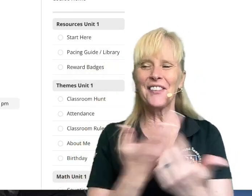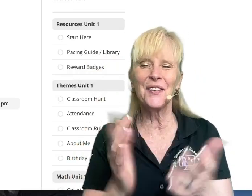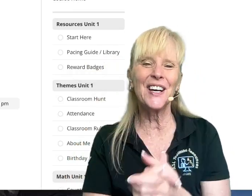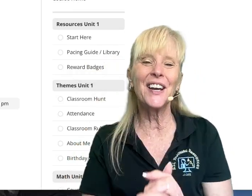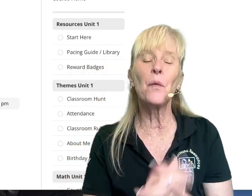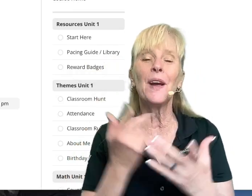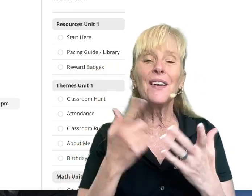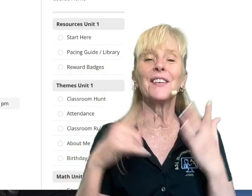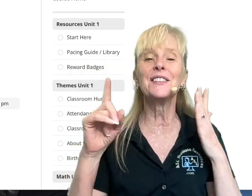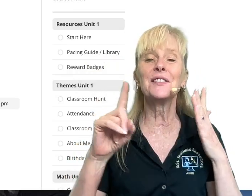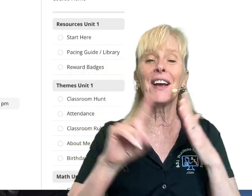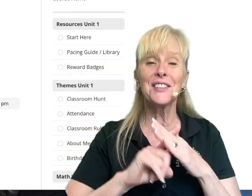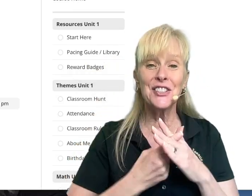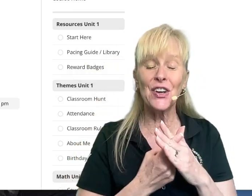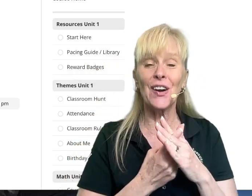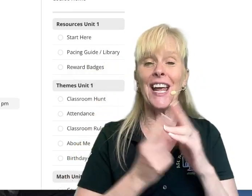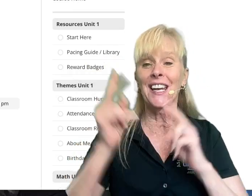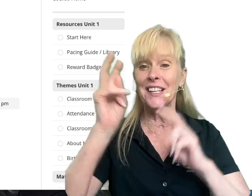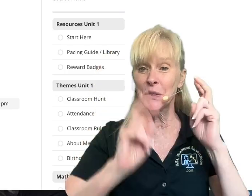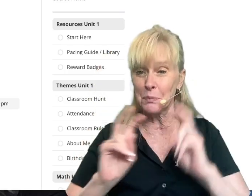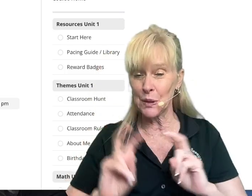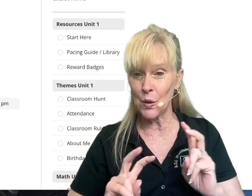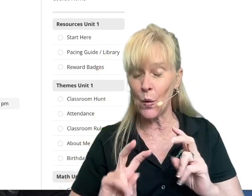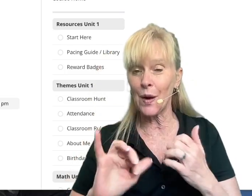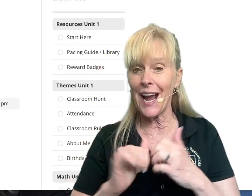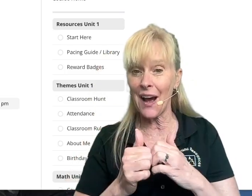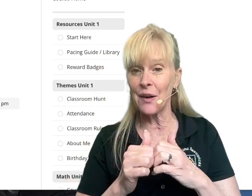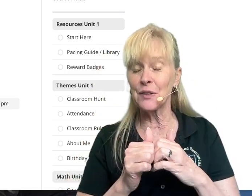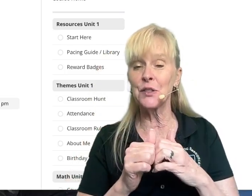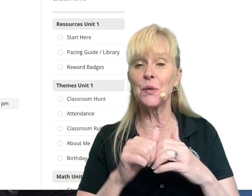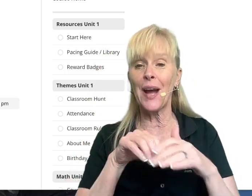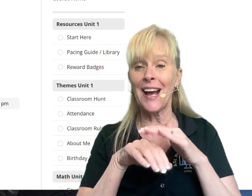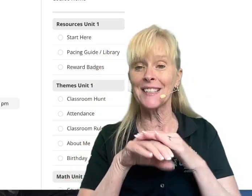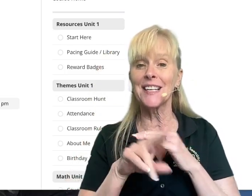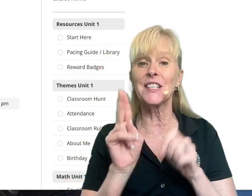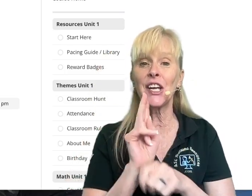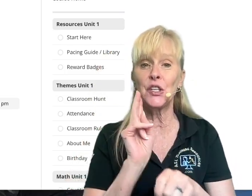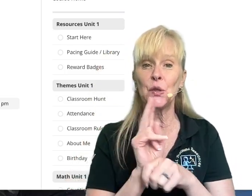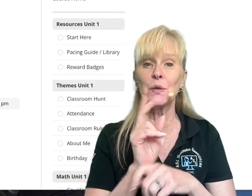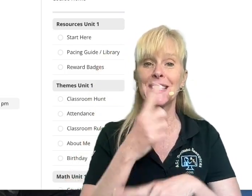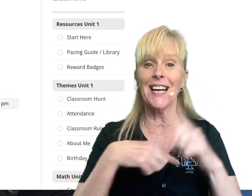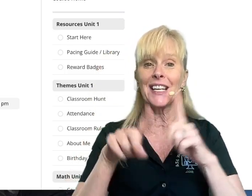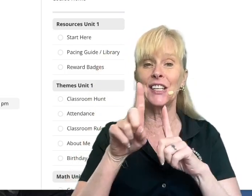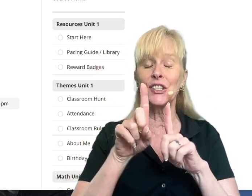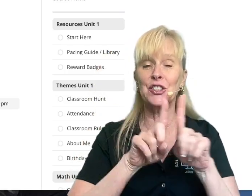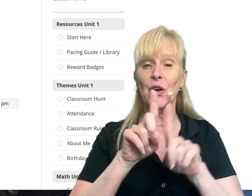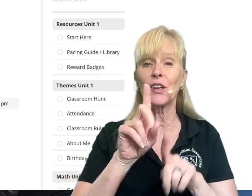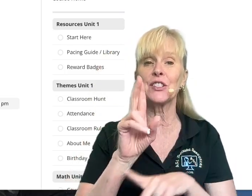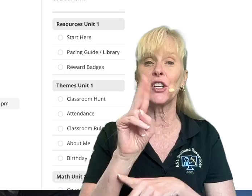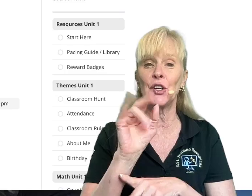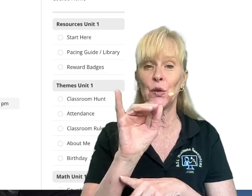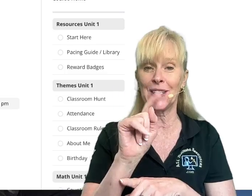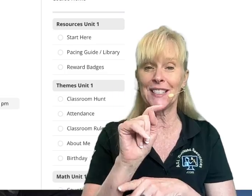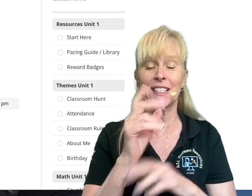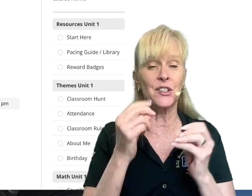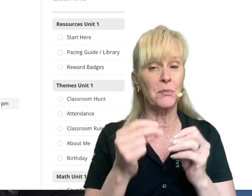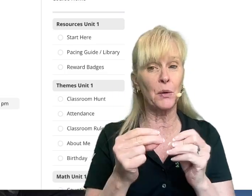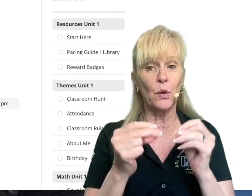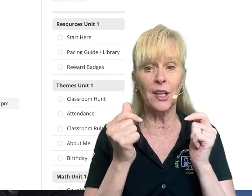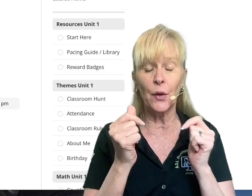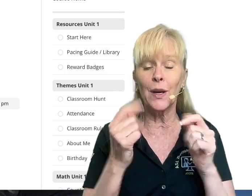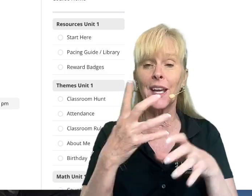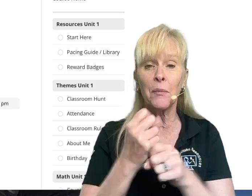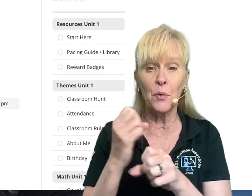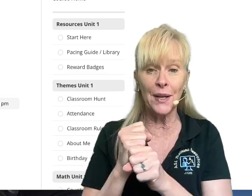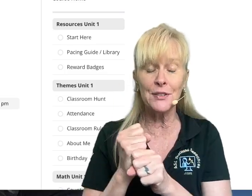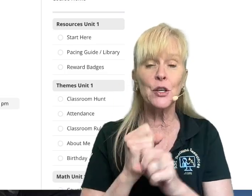Hey everyone, we are going to now start and explore how to access and use Signing Stars units. This is going to be